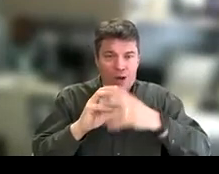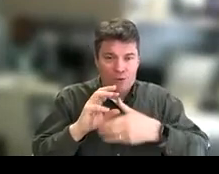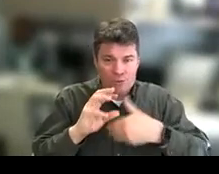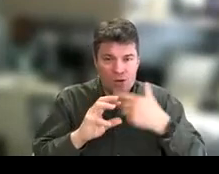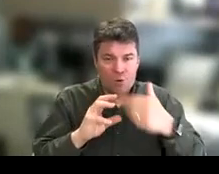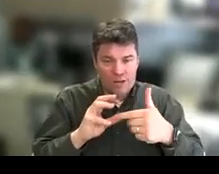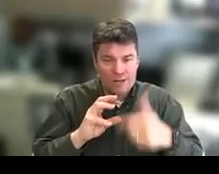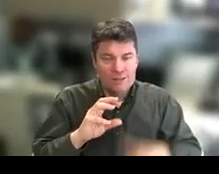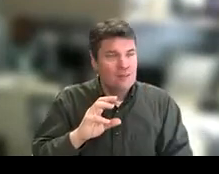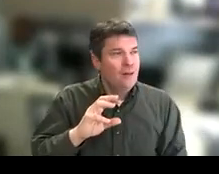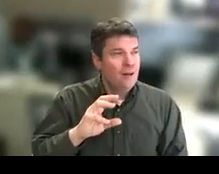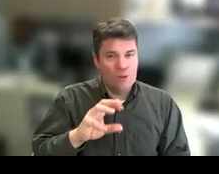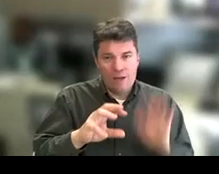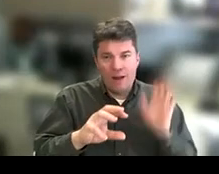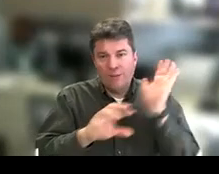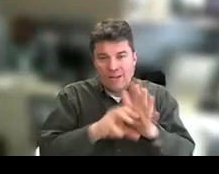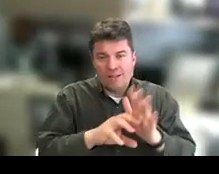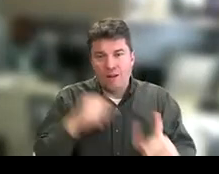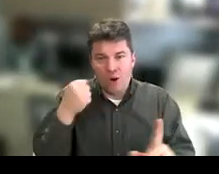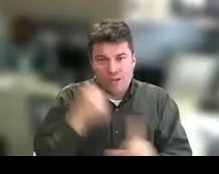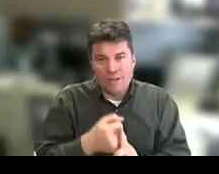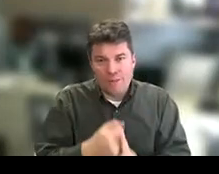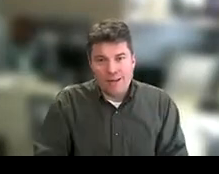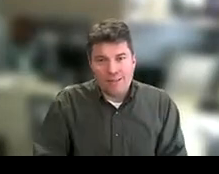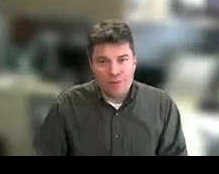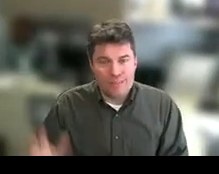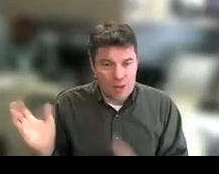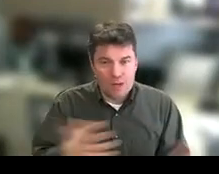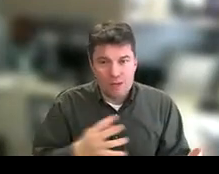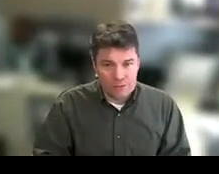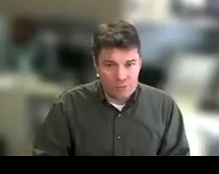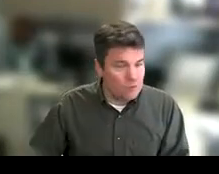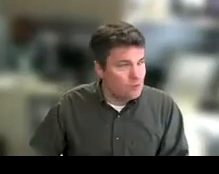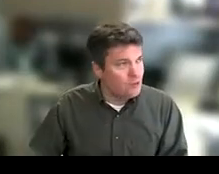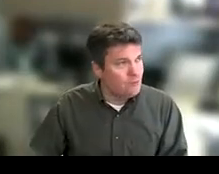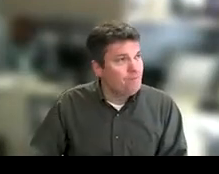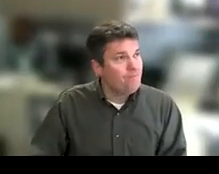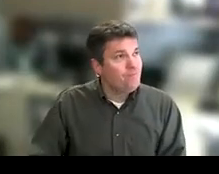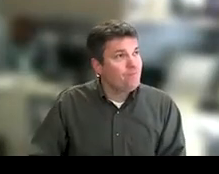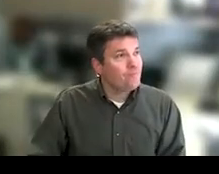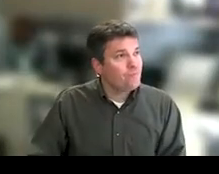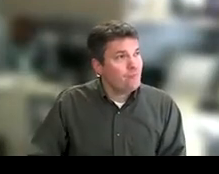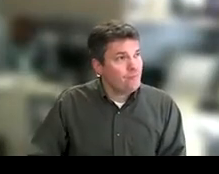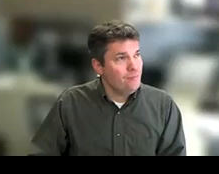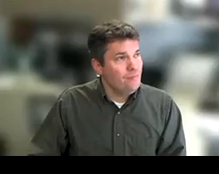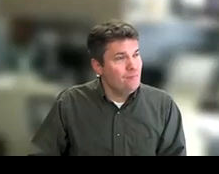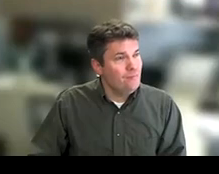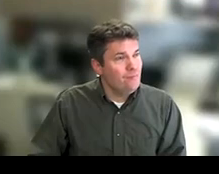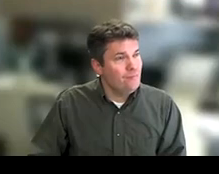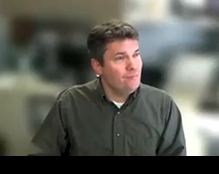the sound travel through the cochlea. And so that often gets the hardest impact when the sound comes through. So,